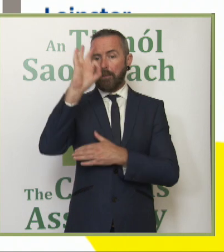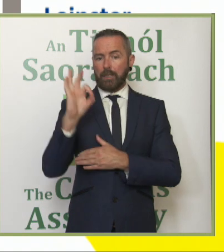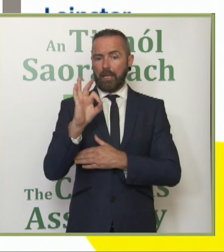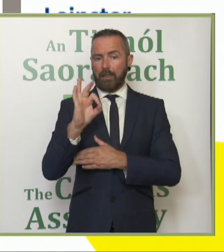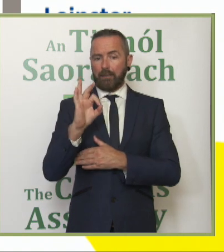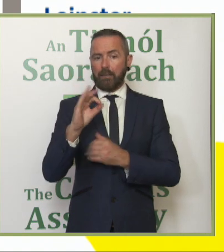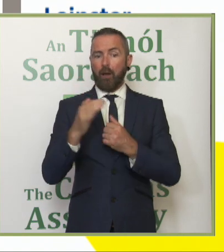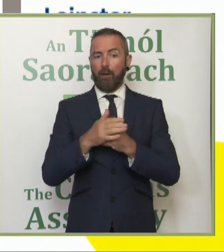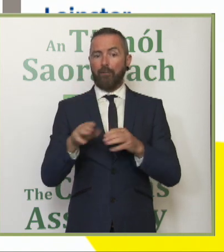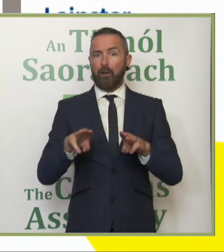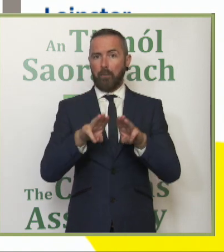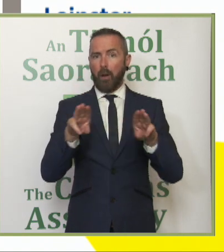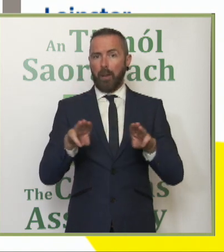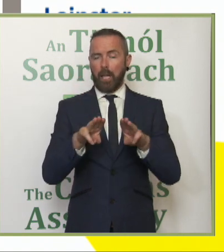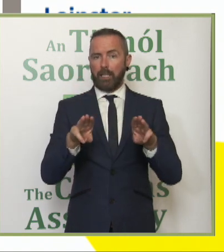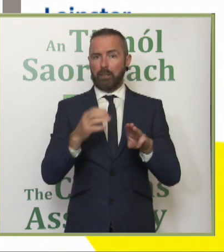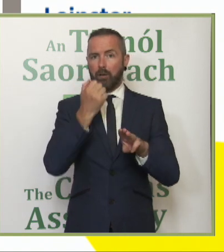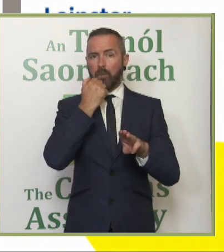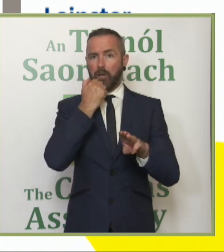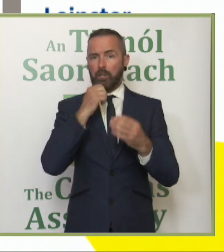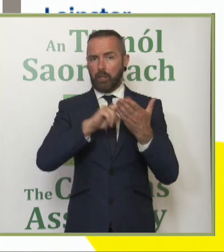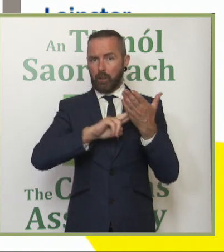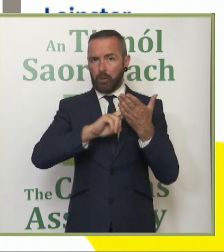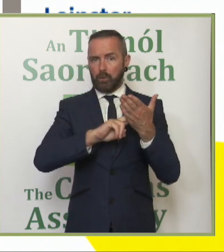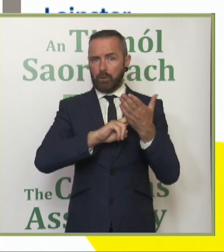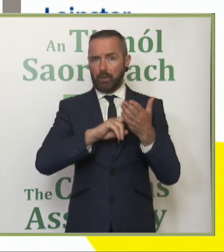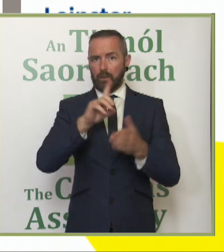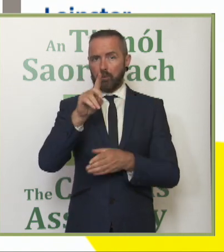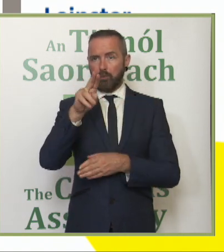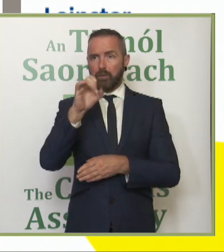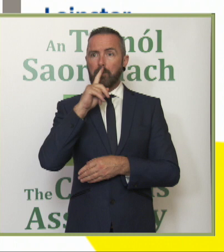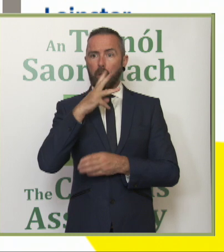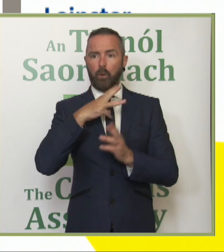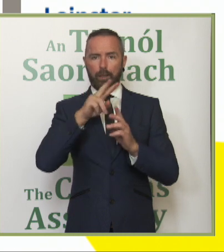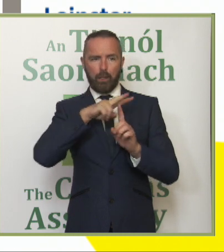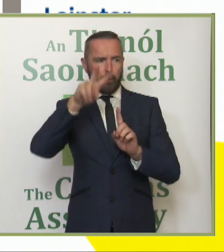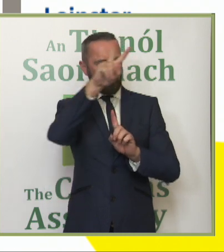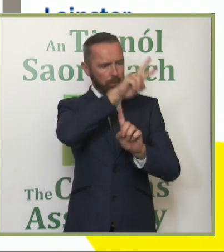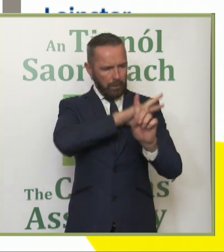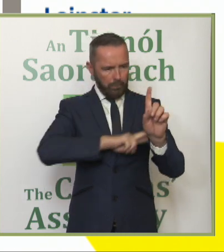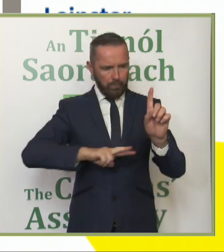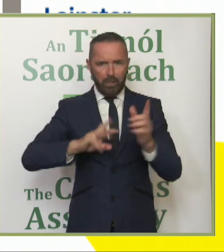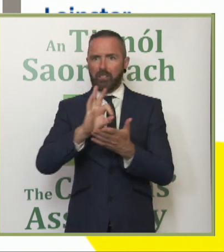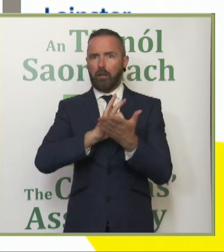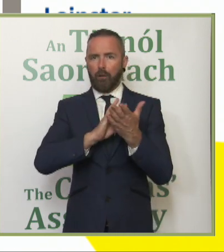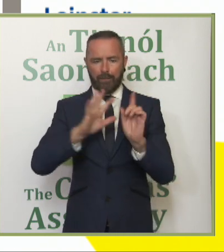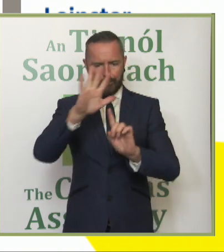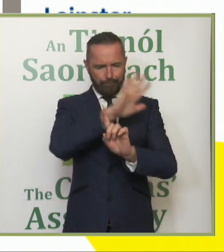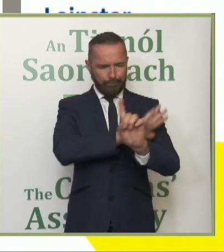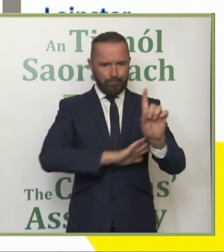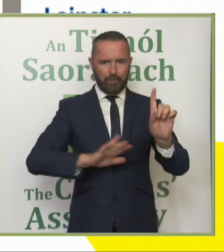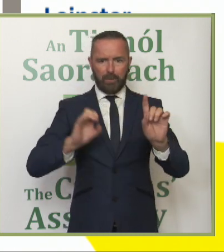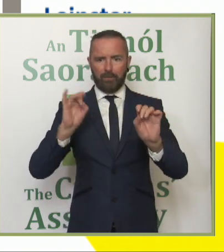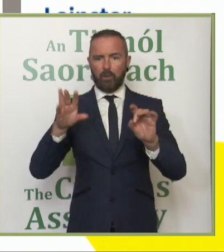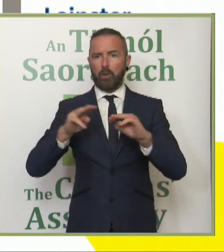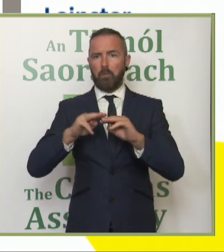use drugs. But when we look at the geographic spread of people who use drugs, we can see that it is more concentrated in